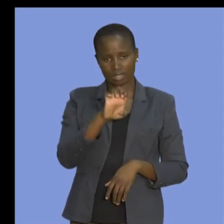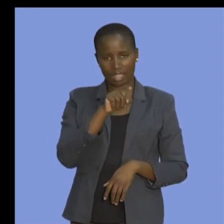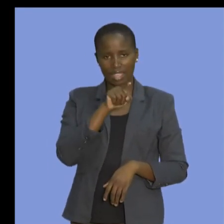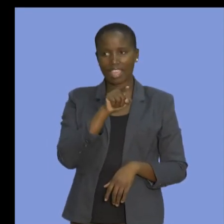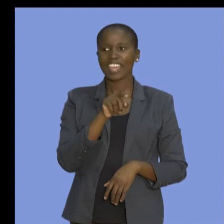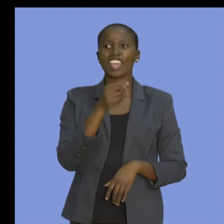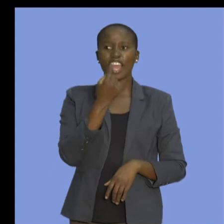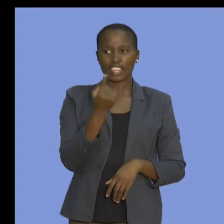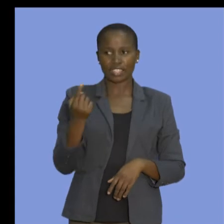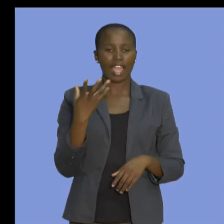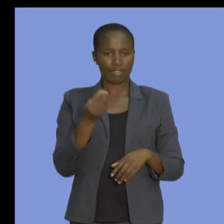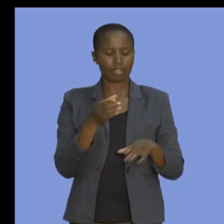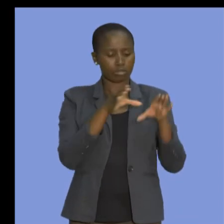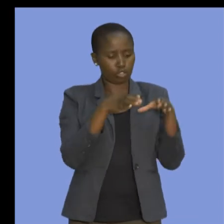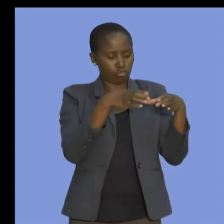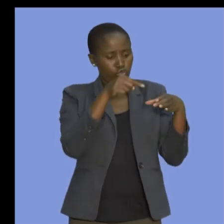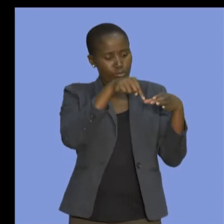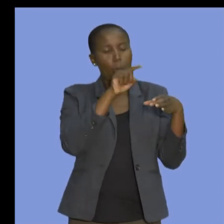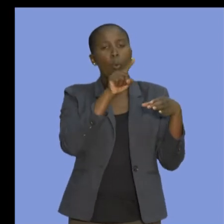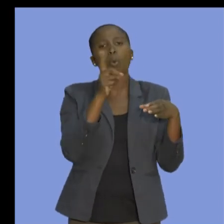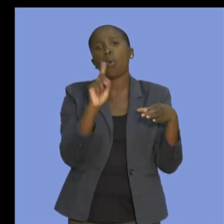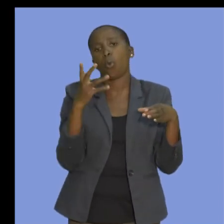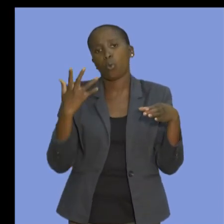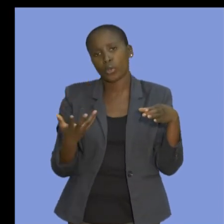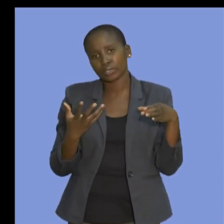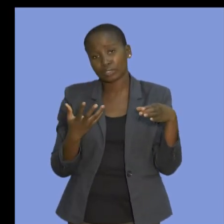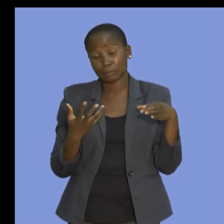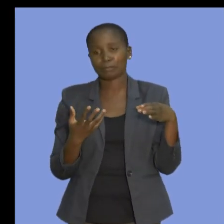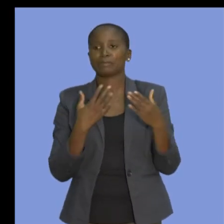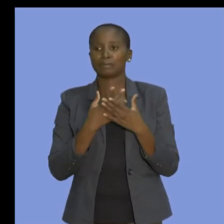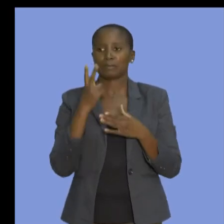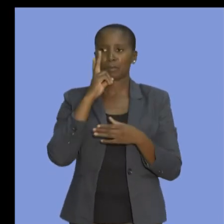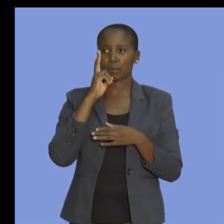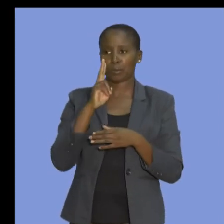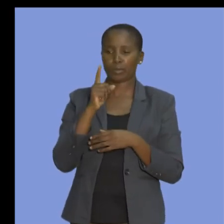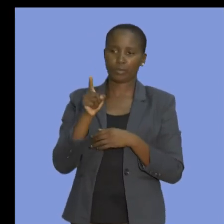a category. Okay? We can see that. So